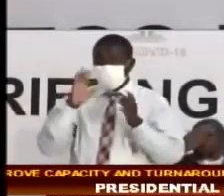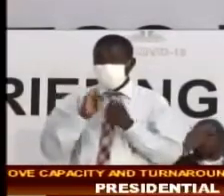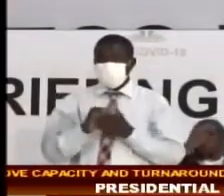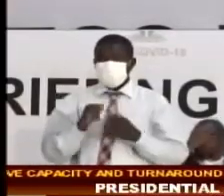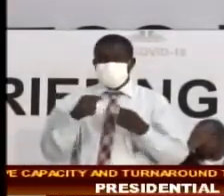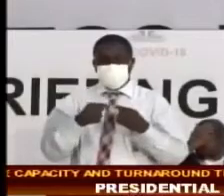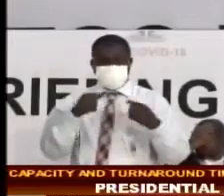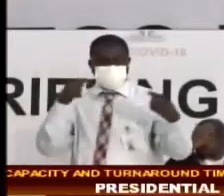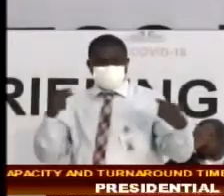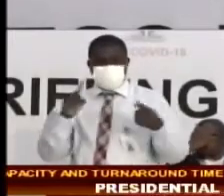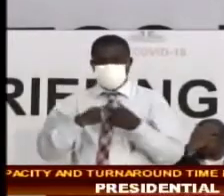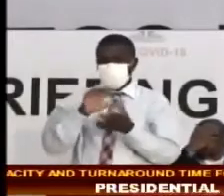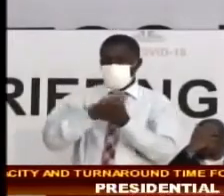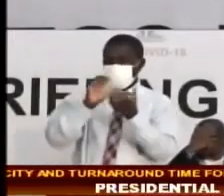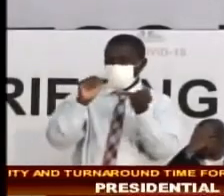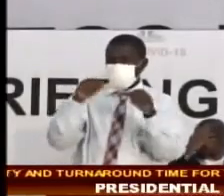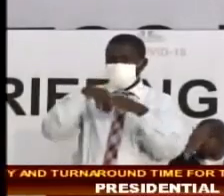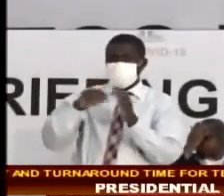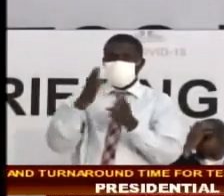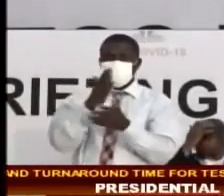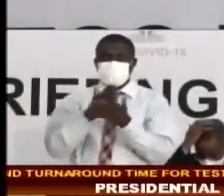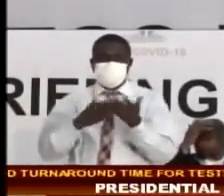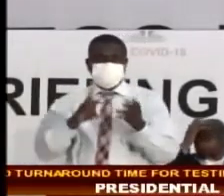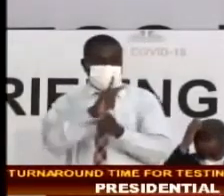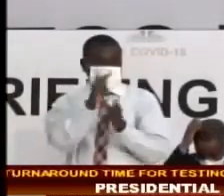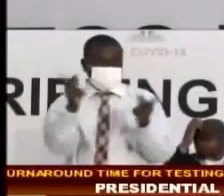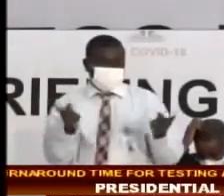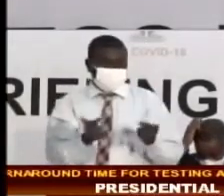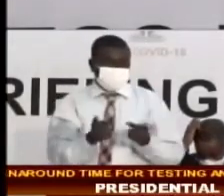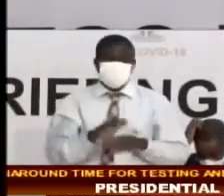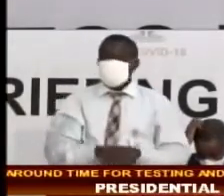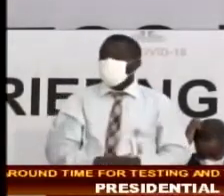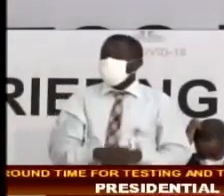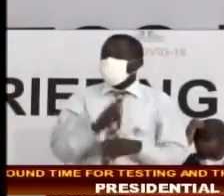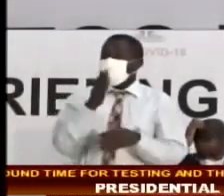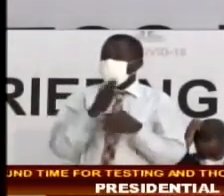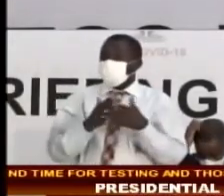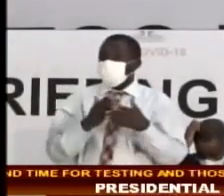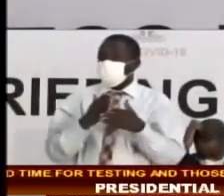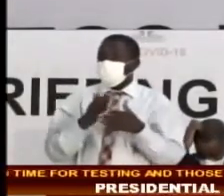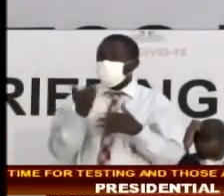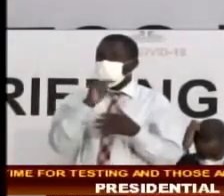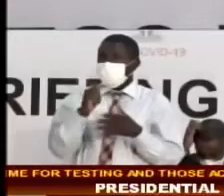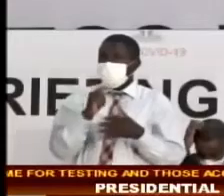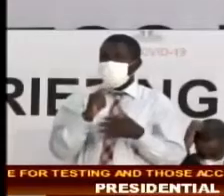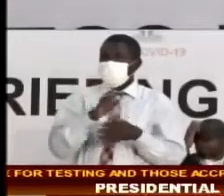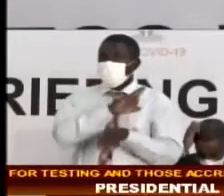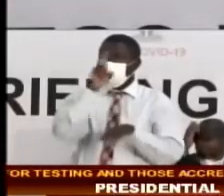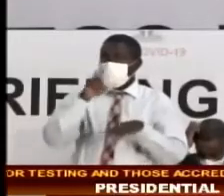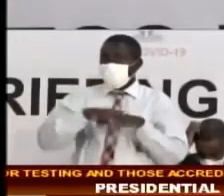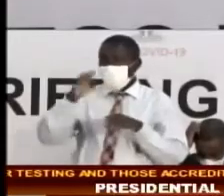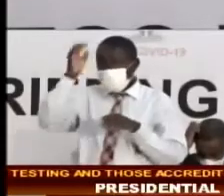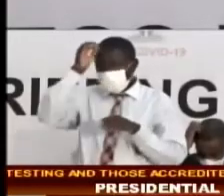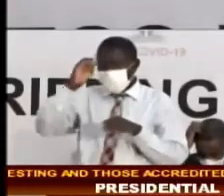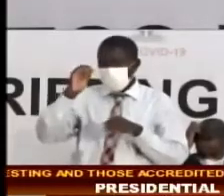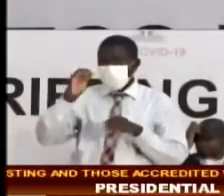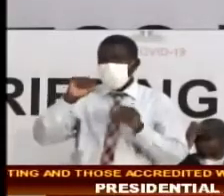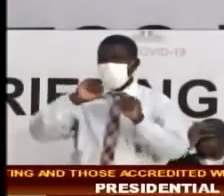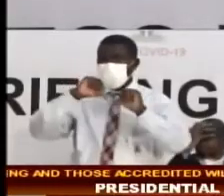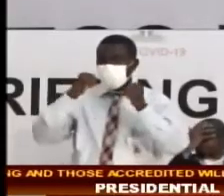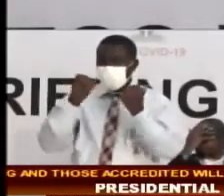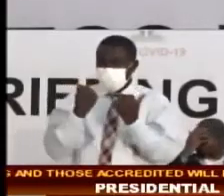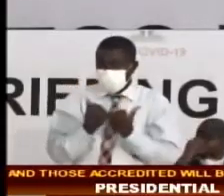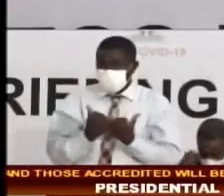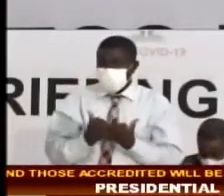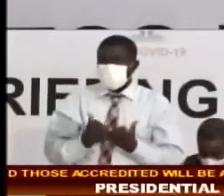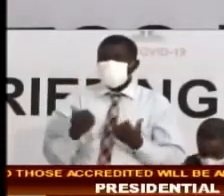belief in certain quarters, the National Orientation Agency, despite lacking adequate